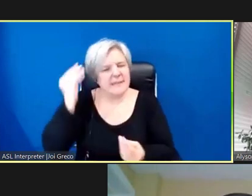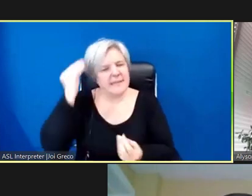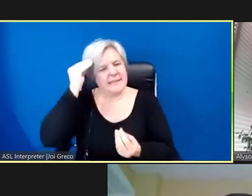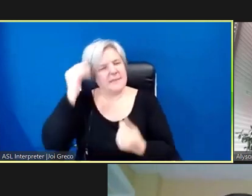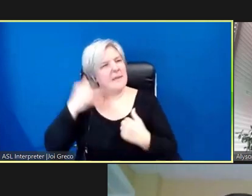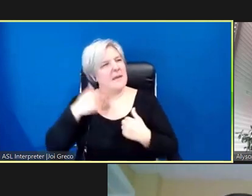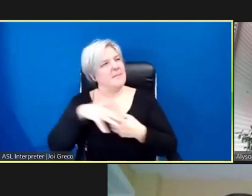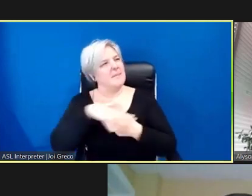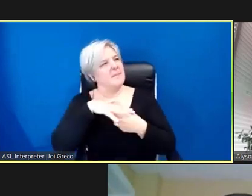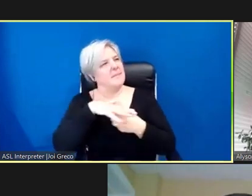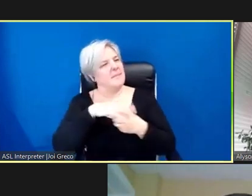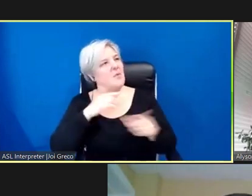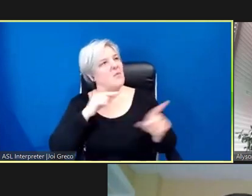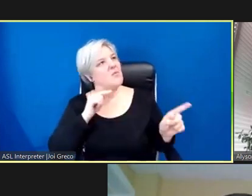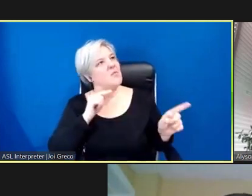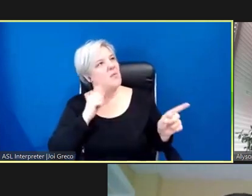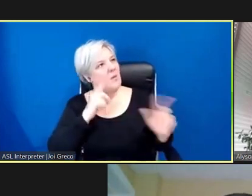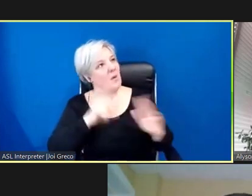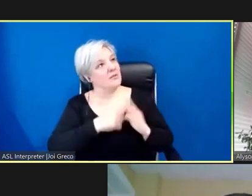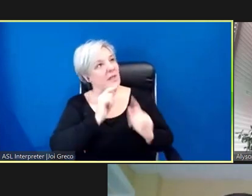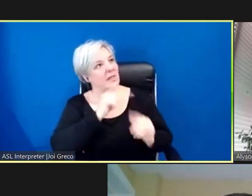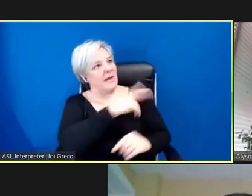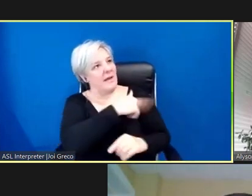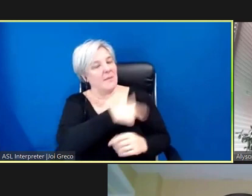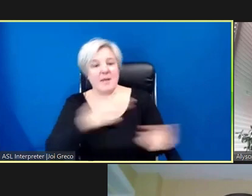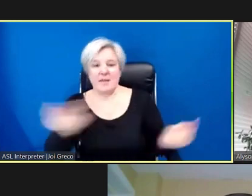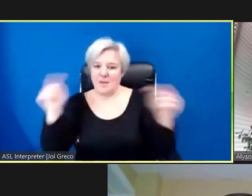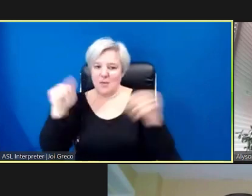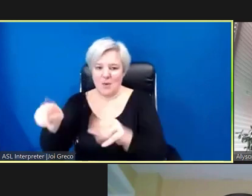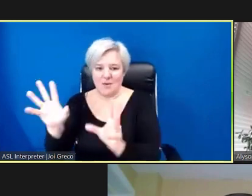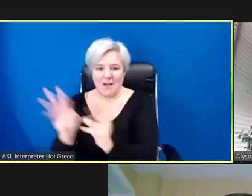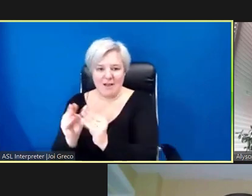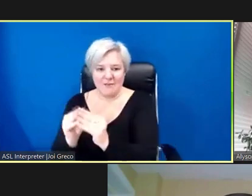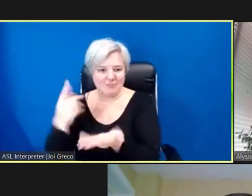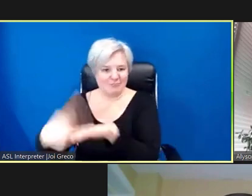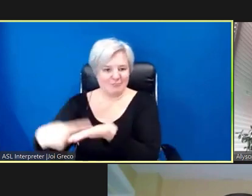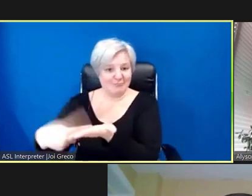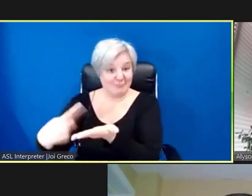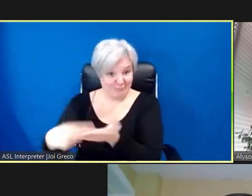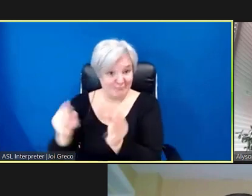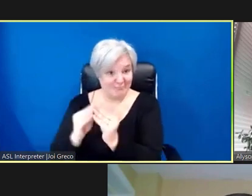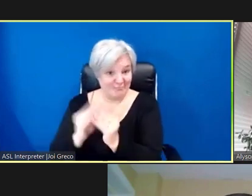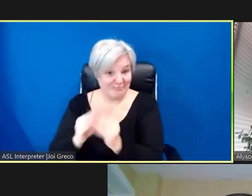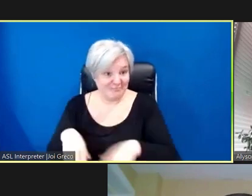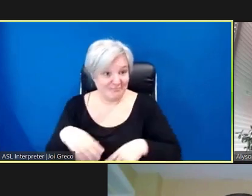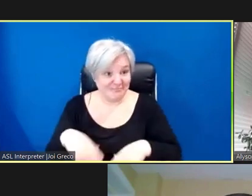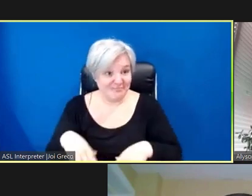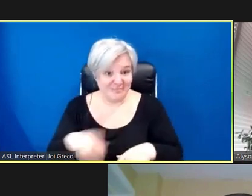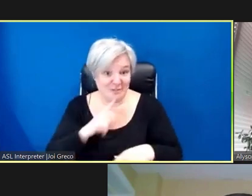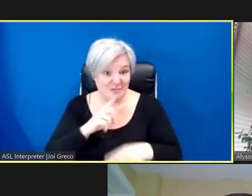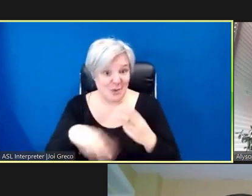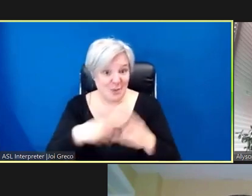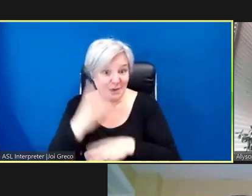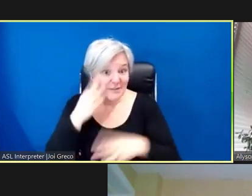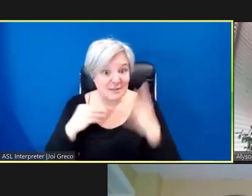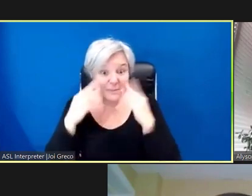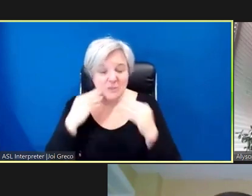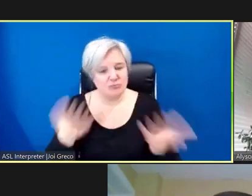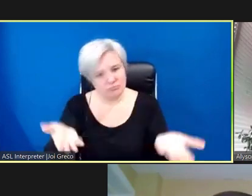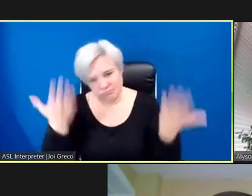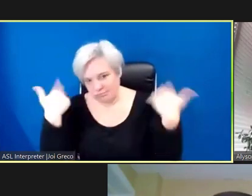your super hospital, and then come to the EHDI conference and let's chat more about it and learn about everybody's real world